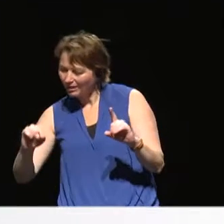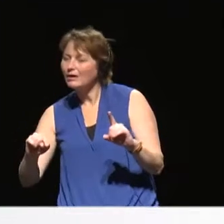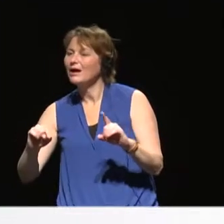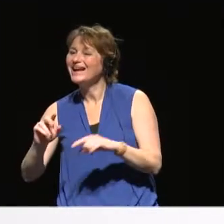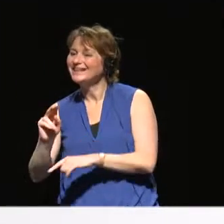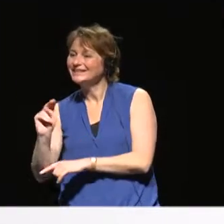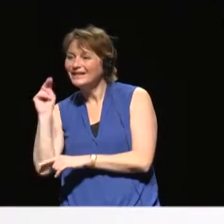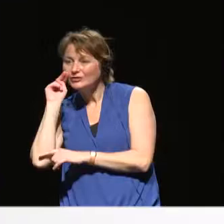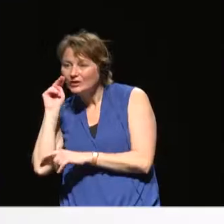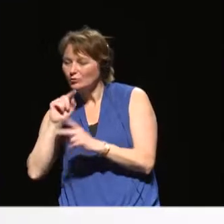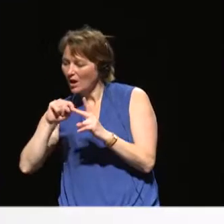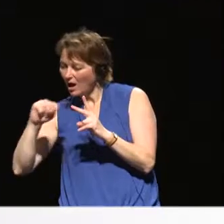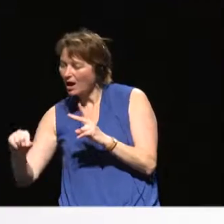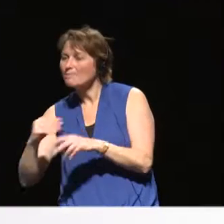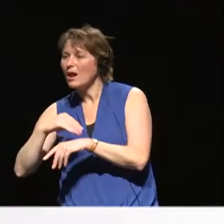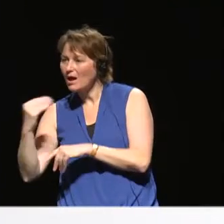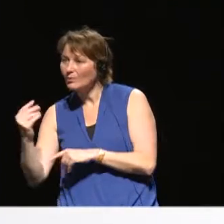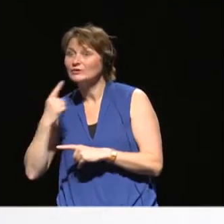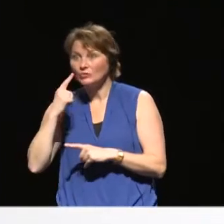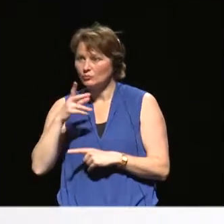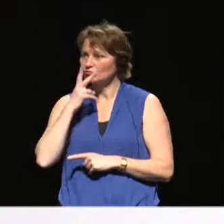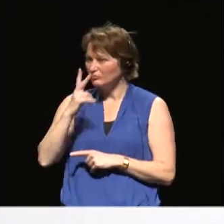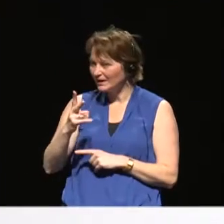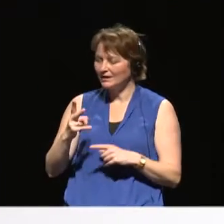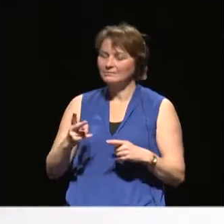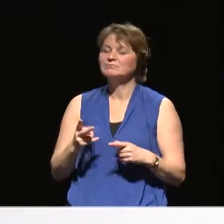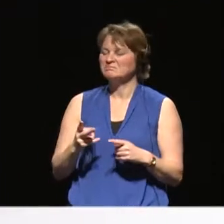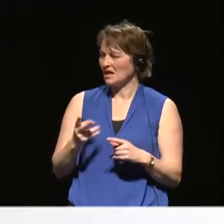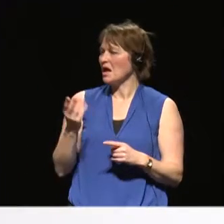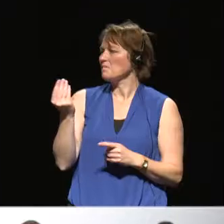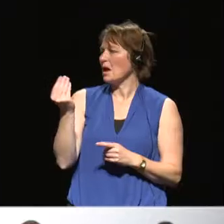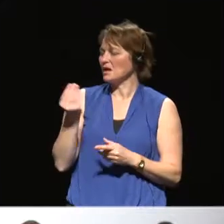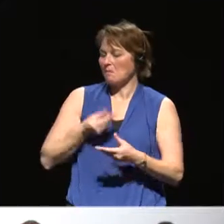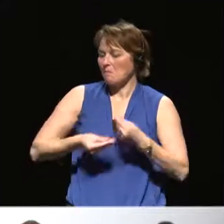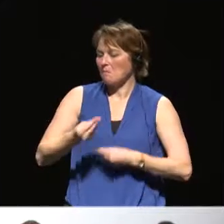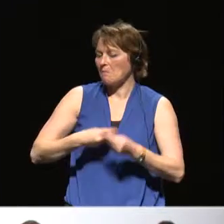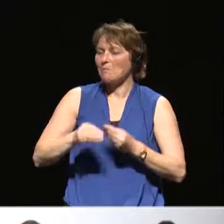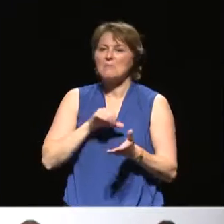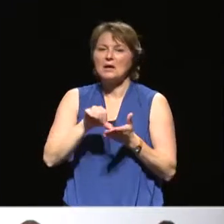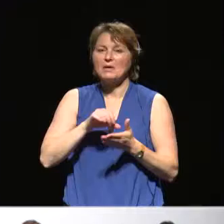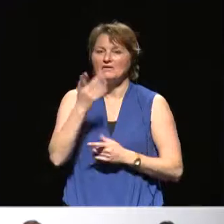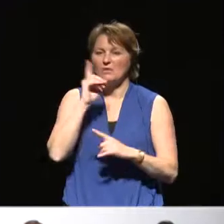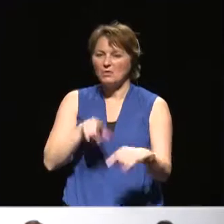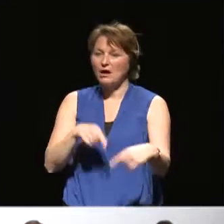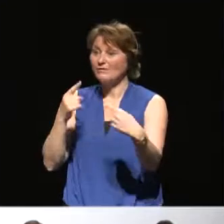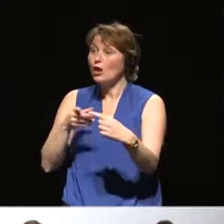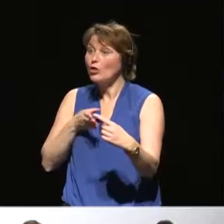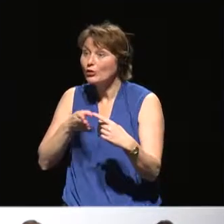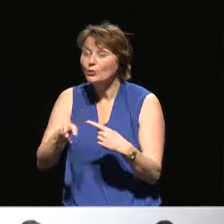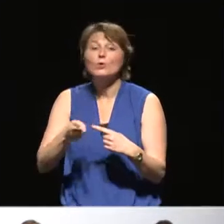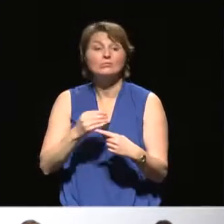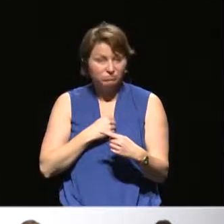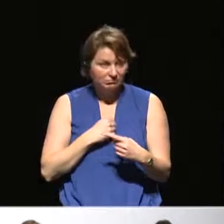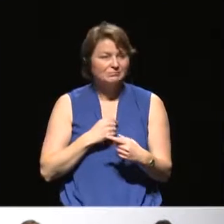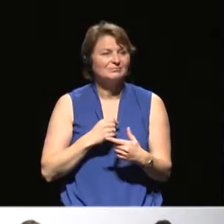have essentially conflict being financed and transacted beyond the normal financial system through the use of charcoal. And